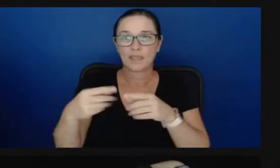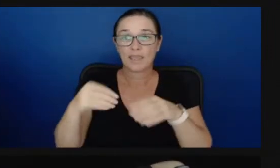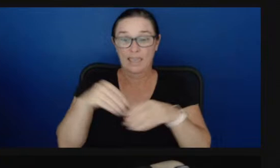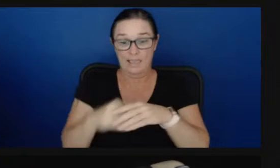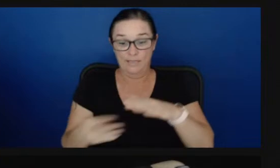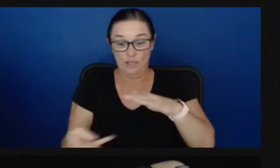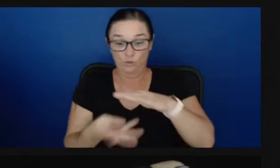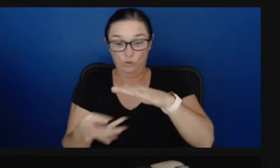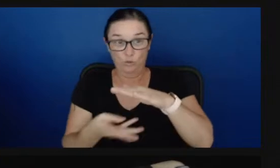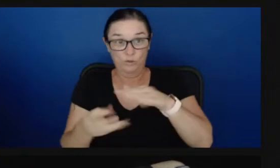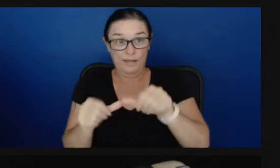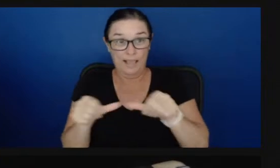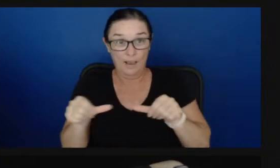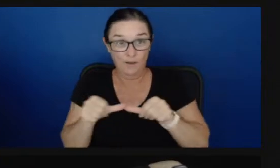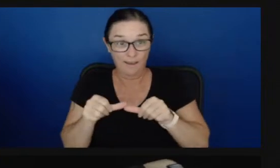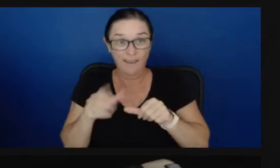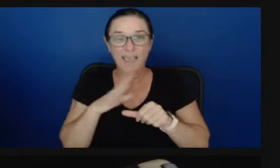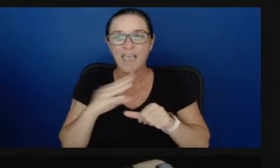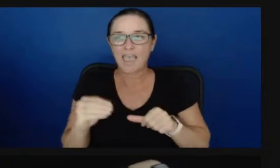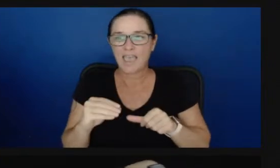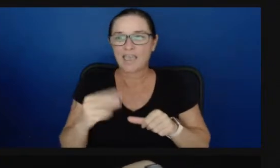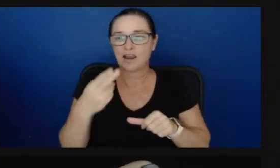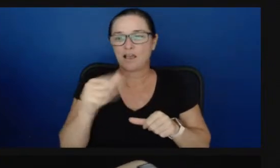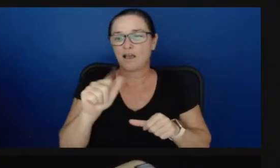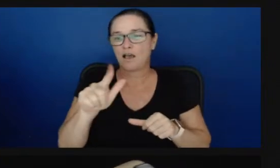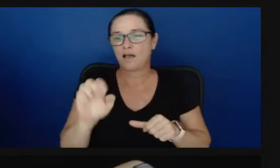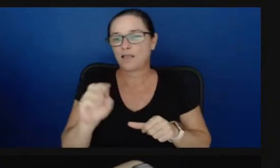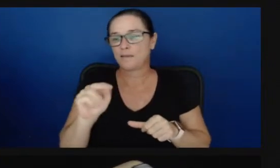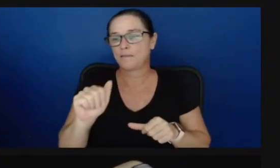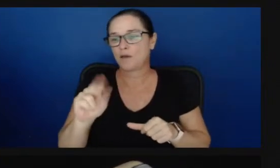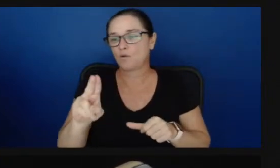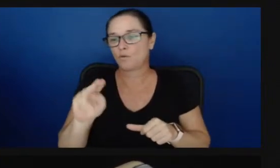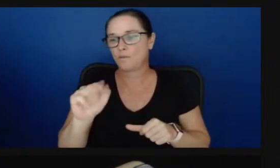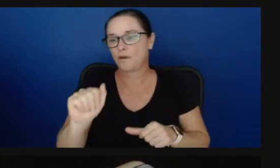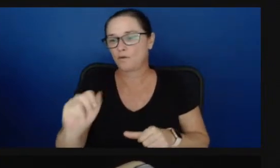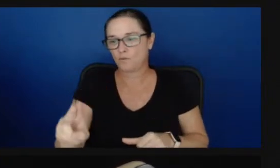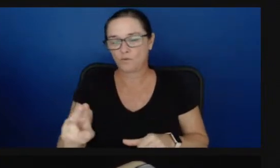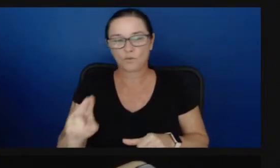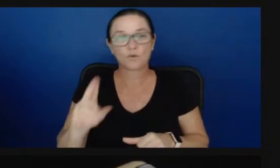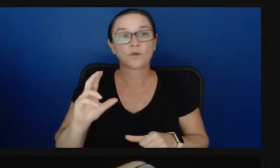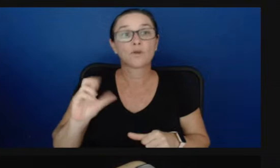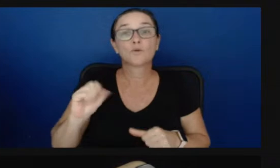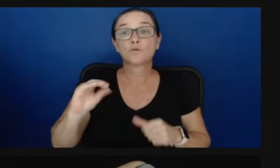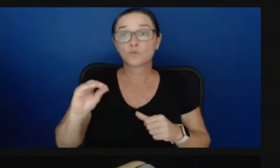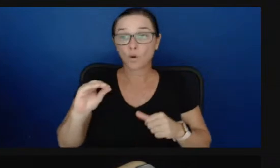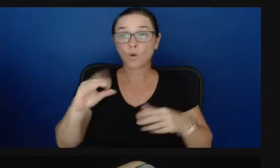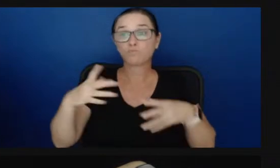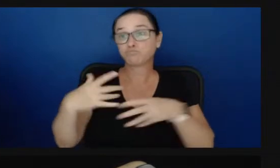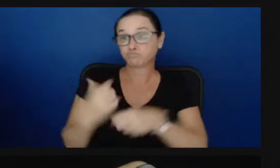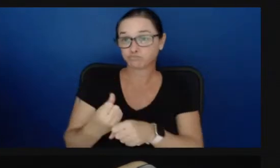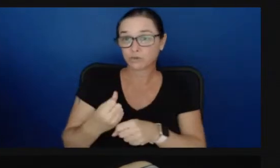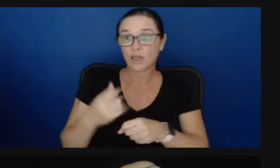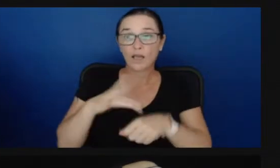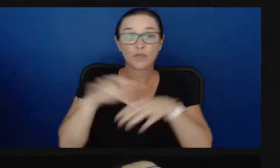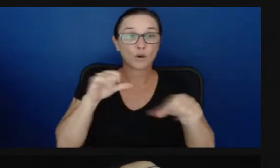area and at Halemaumau, both those areas. So long story short, the earthquakes have slowed